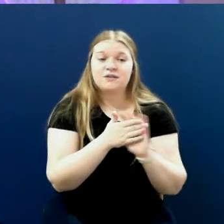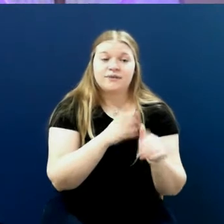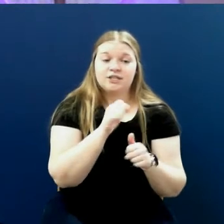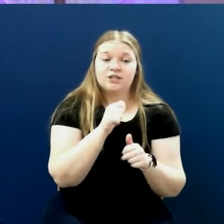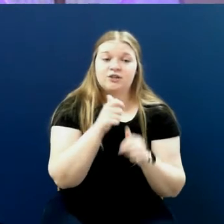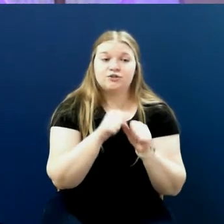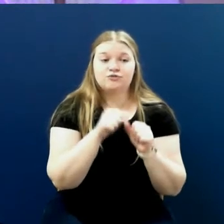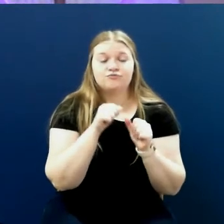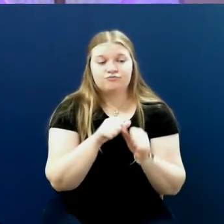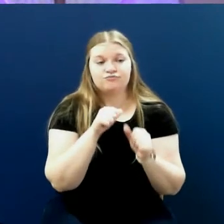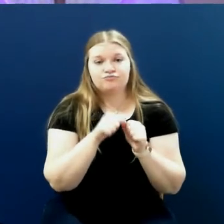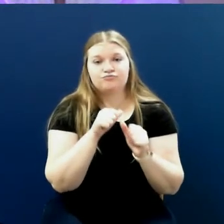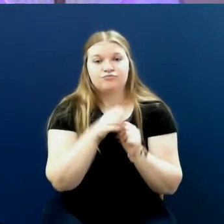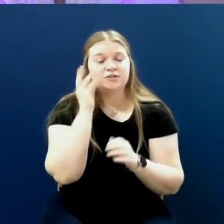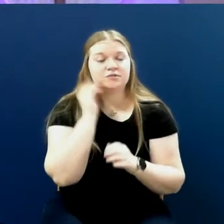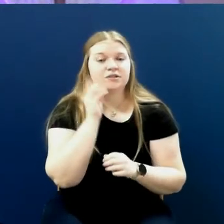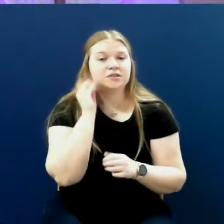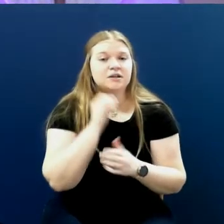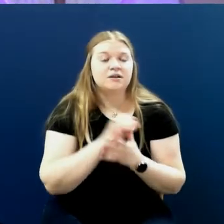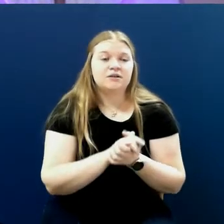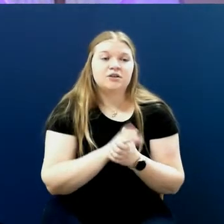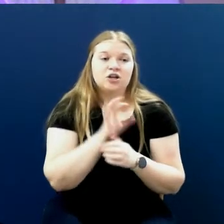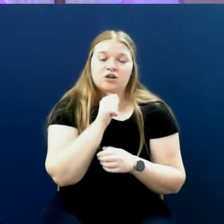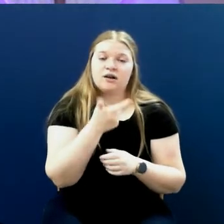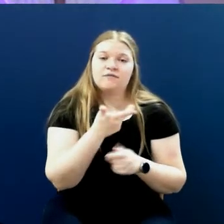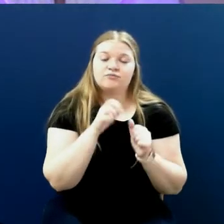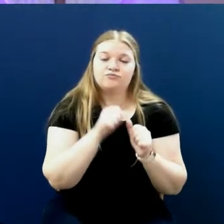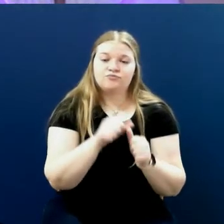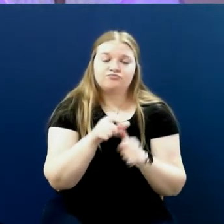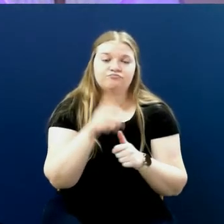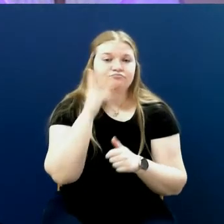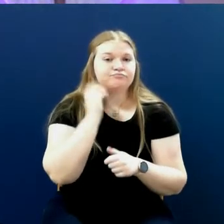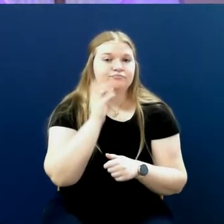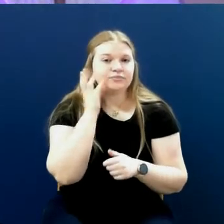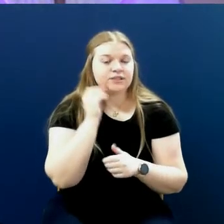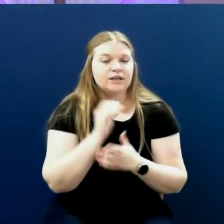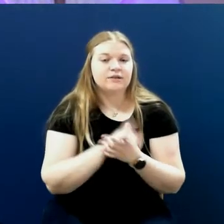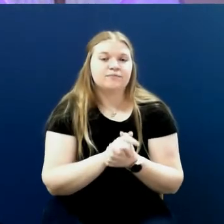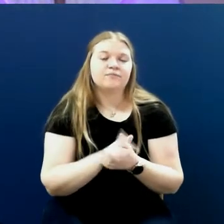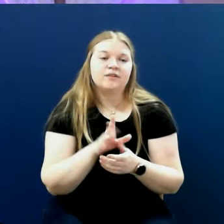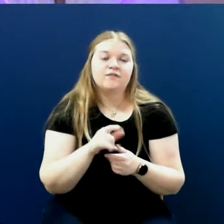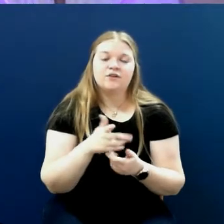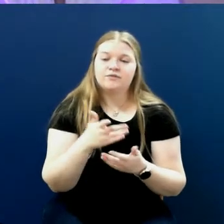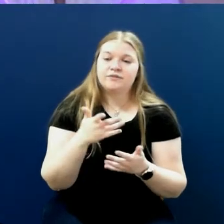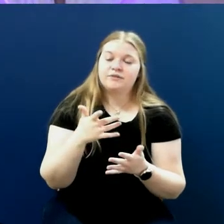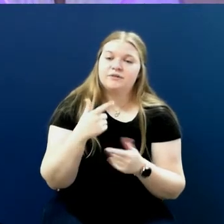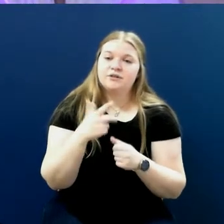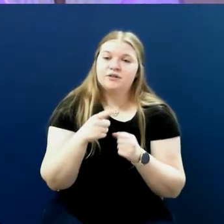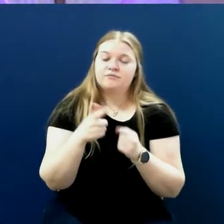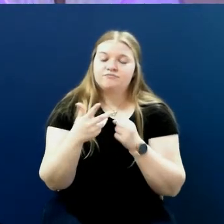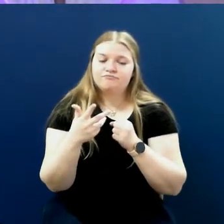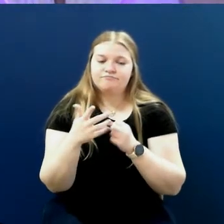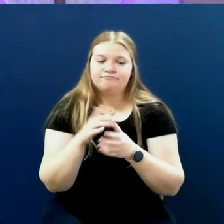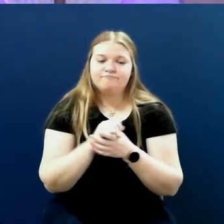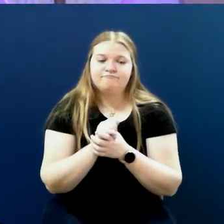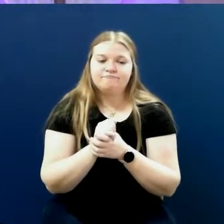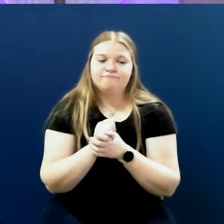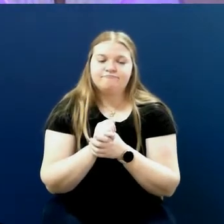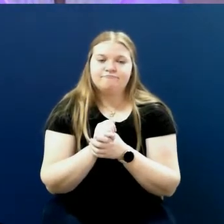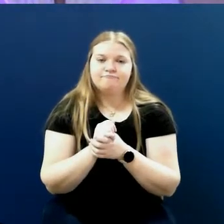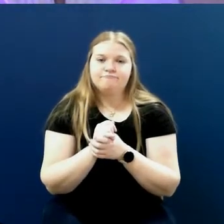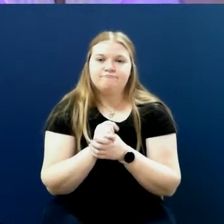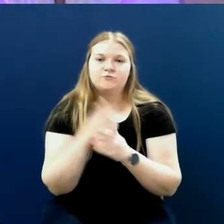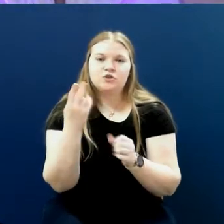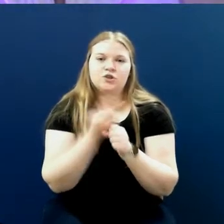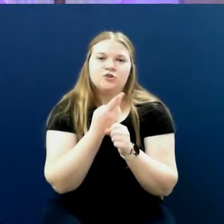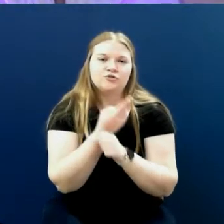continue to be a victim. You don't have to continue to be slapped around or have somebody continuously taking advantage of you. You